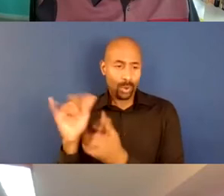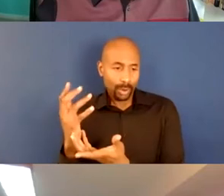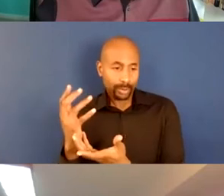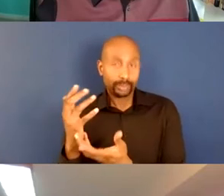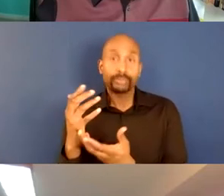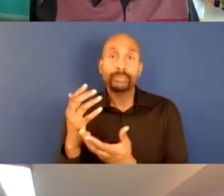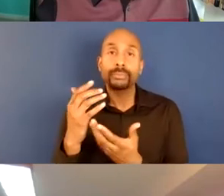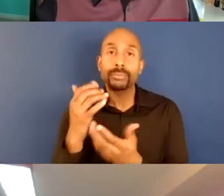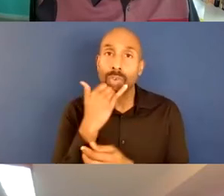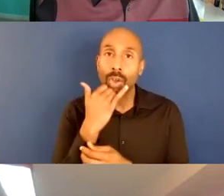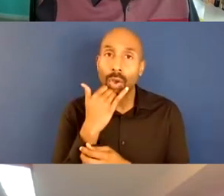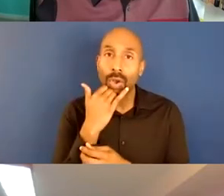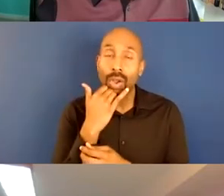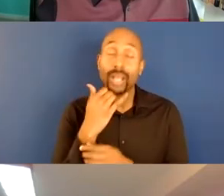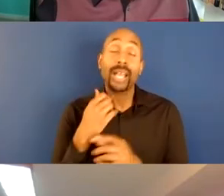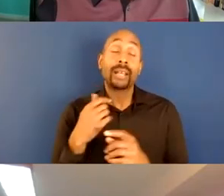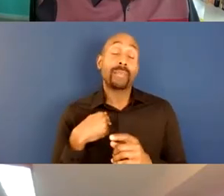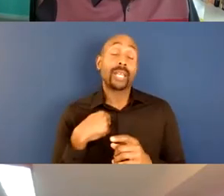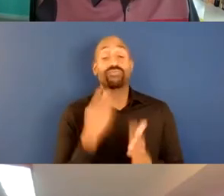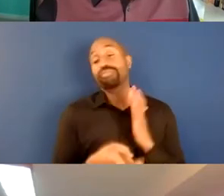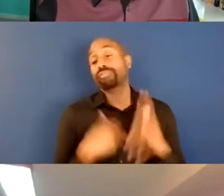I found out late in the game.